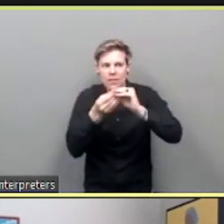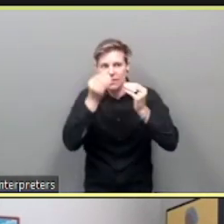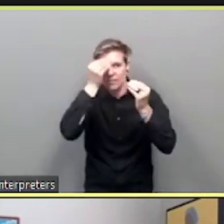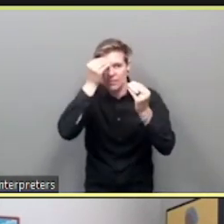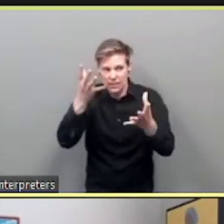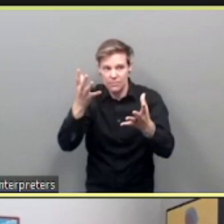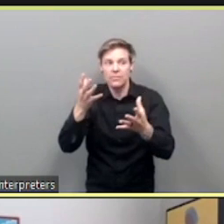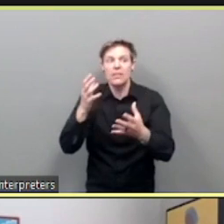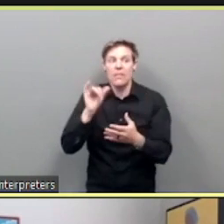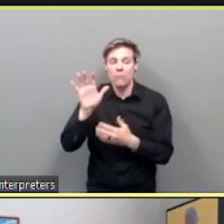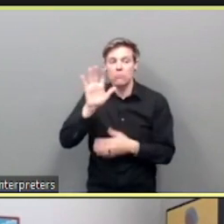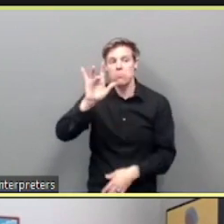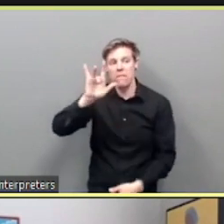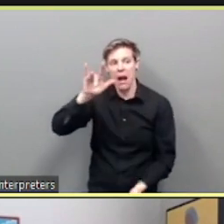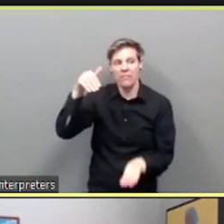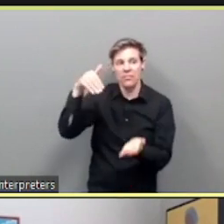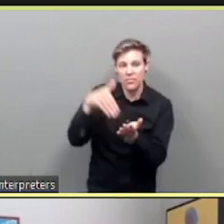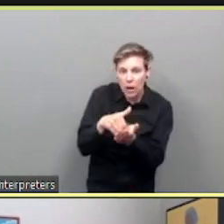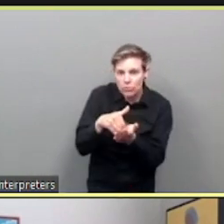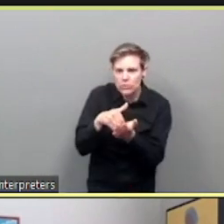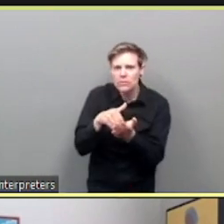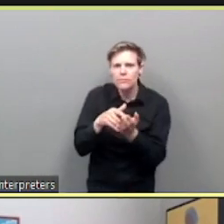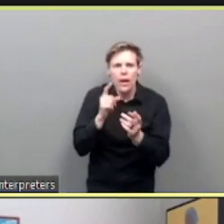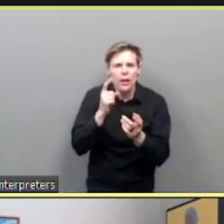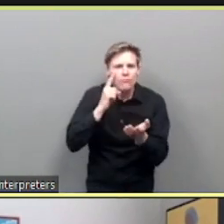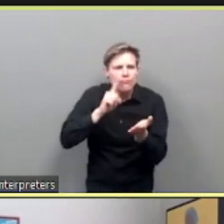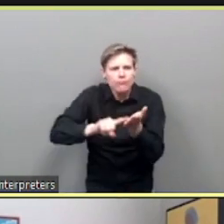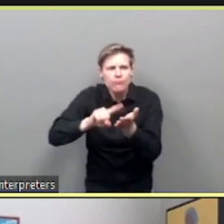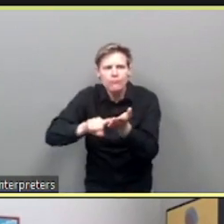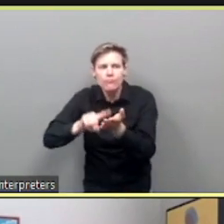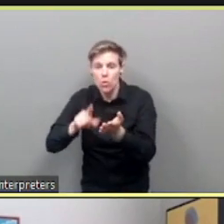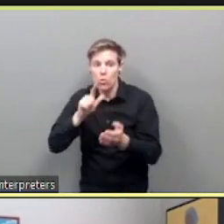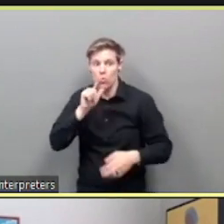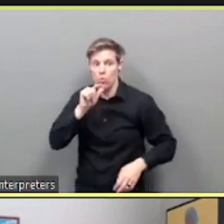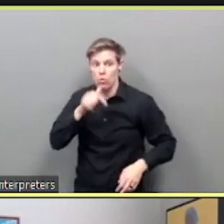125,000 cases of people who are pregnant with COVID.